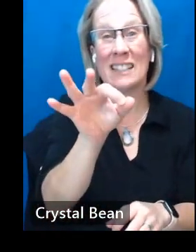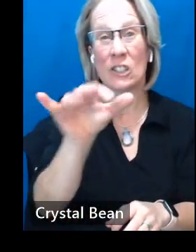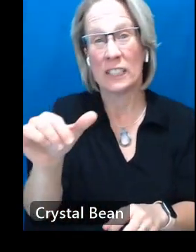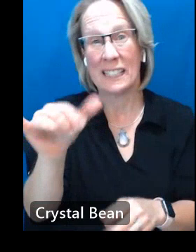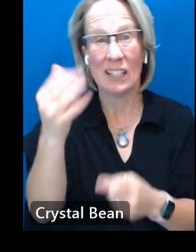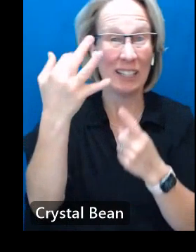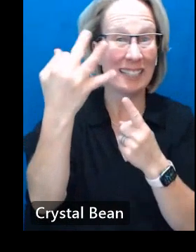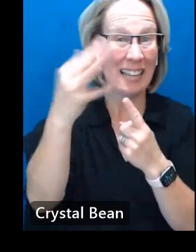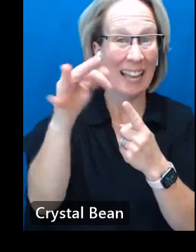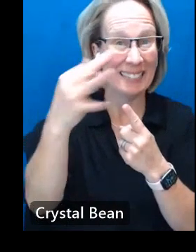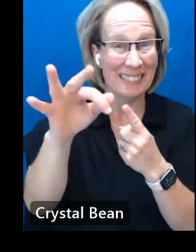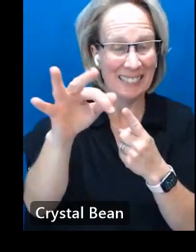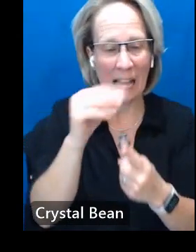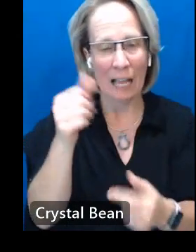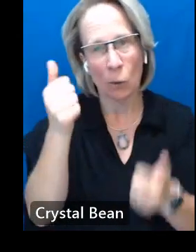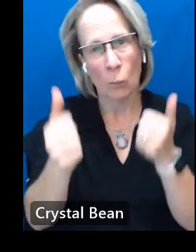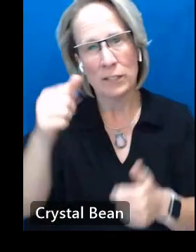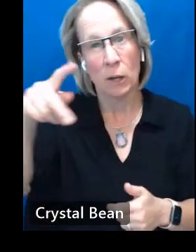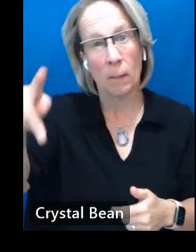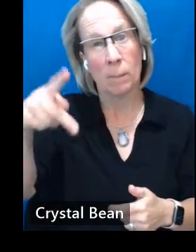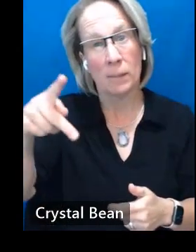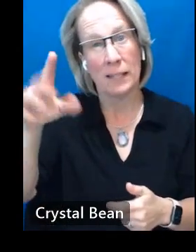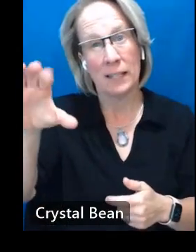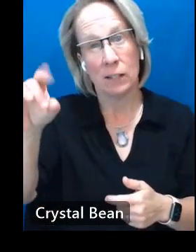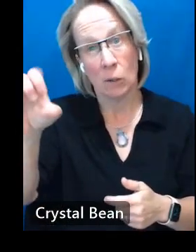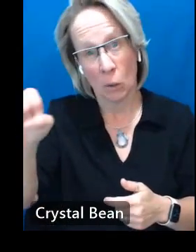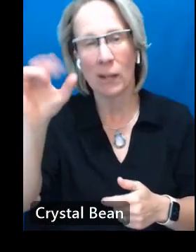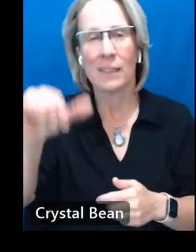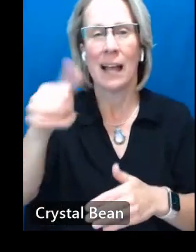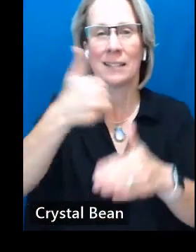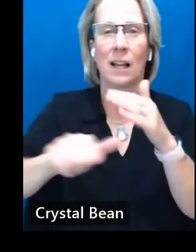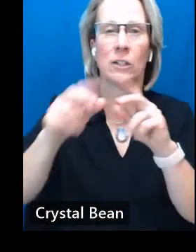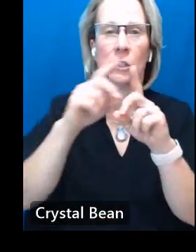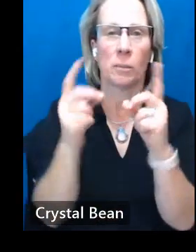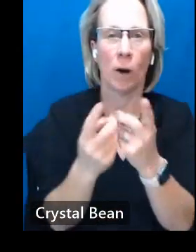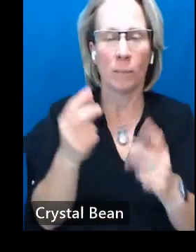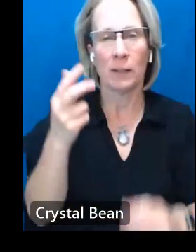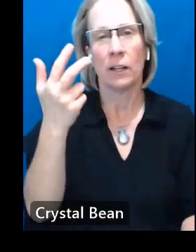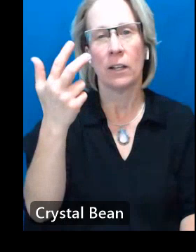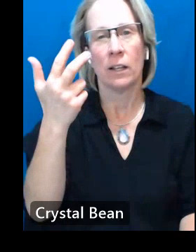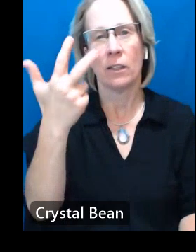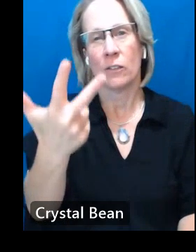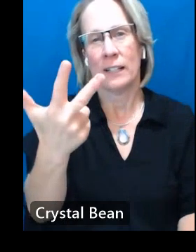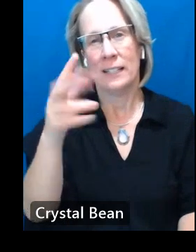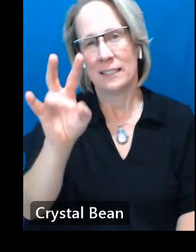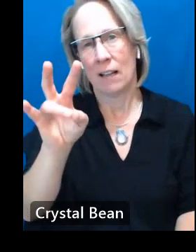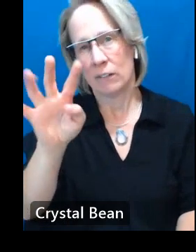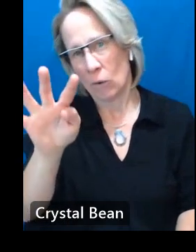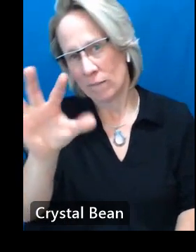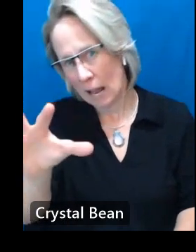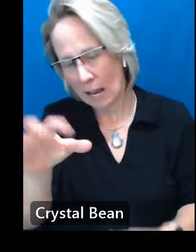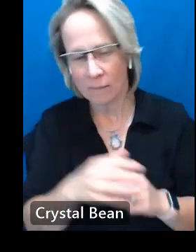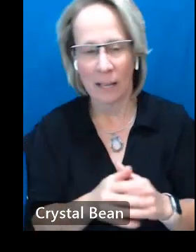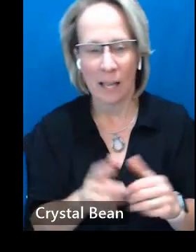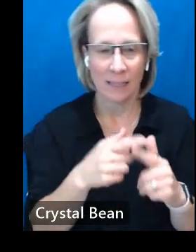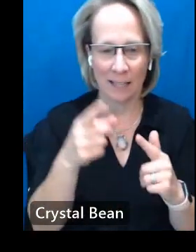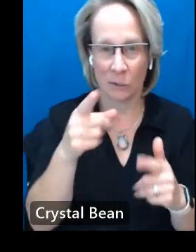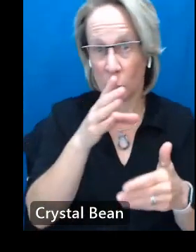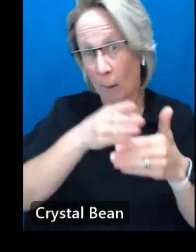code do I want it to be in? That's under department P745. Okay. And then once you complete your chart field